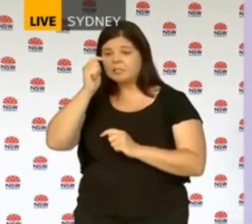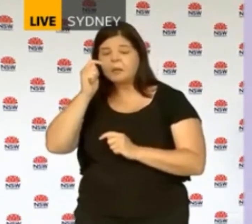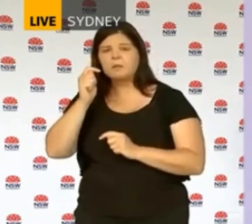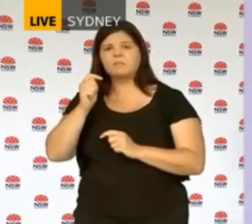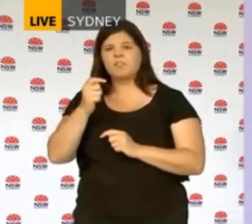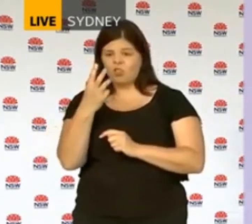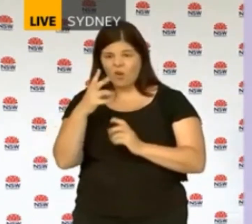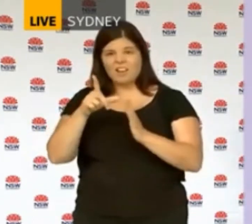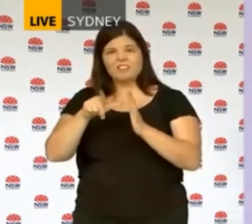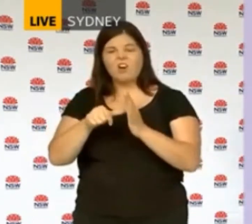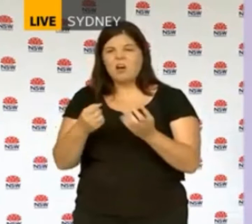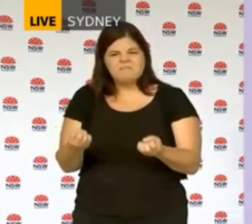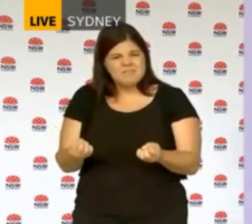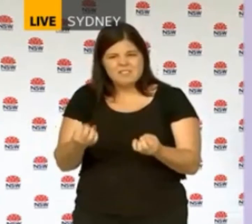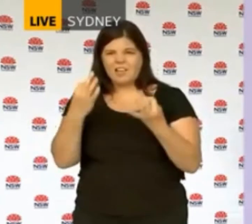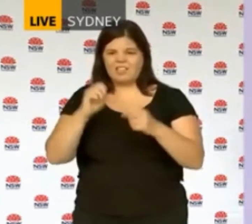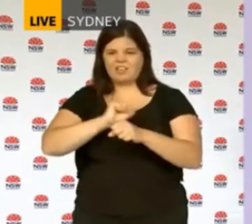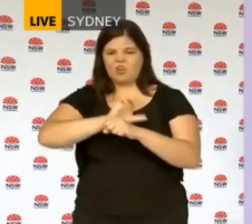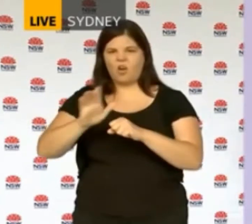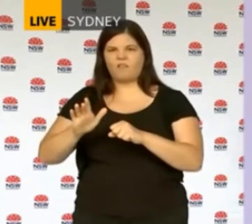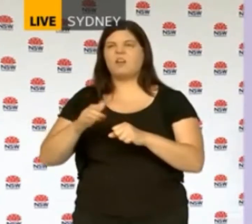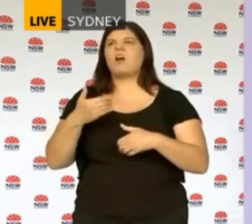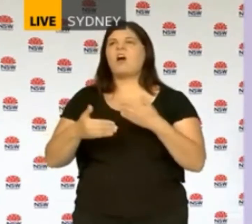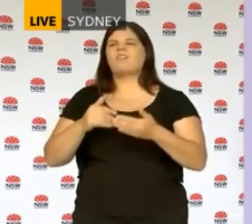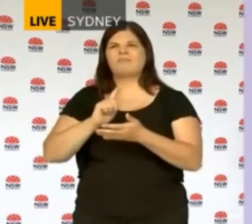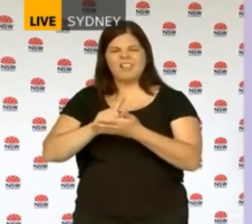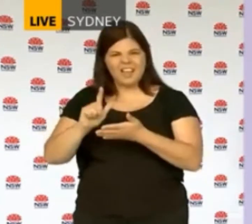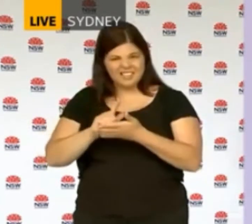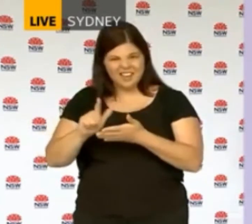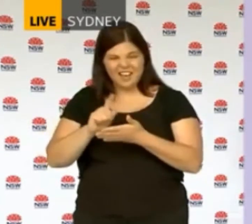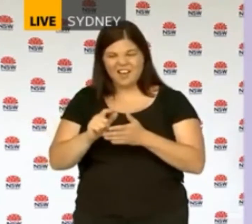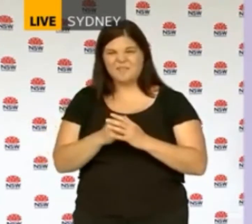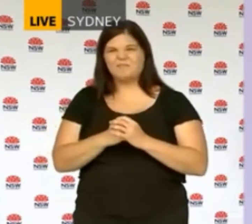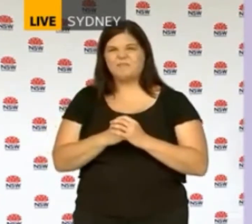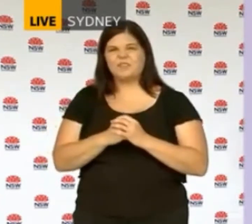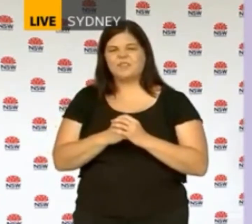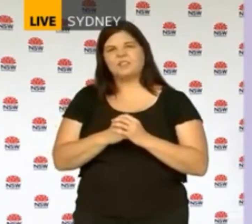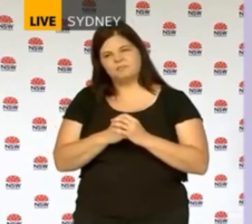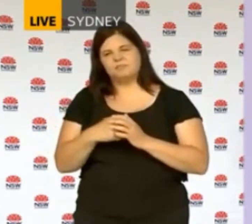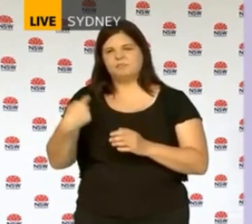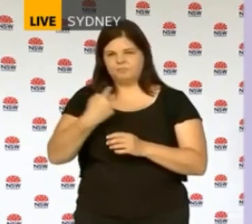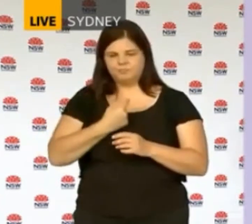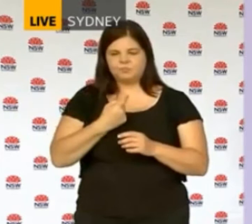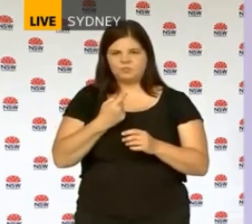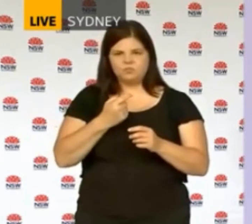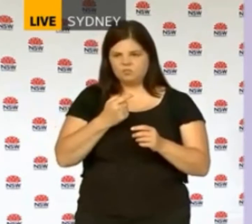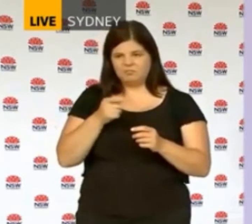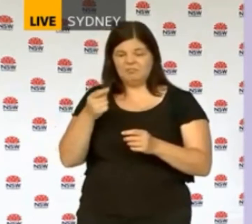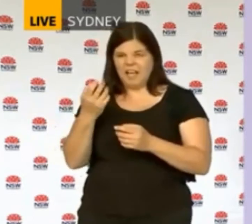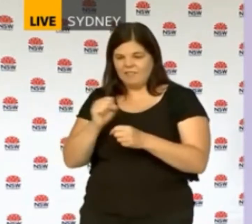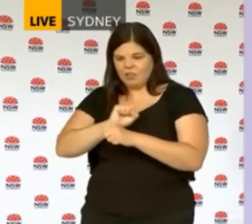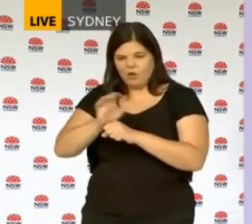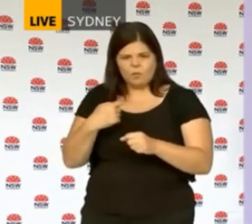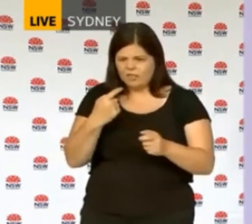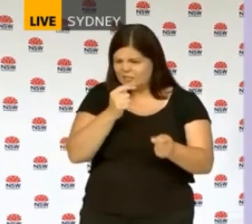3 occasions during his isolation period. We have tested everyone around the gentleman